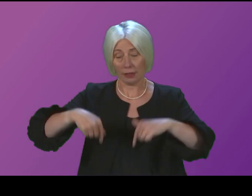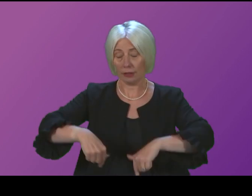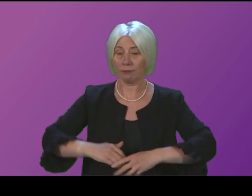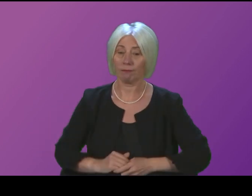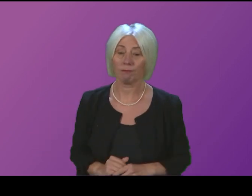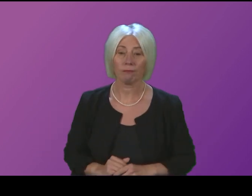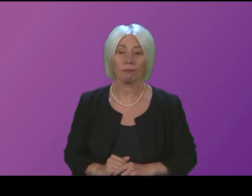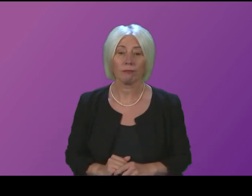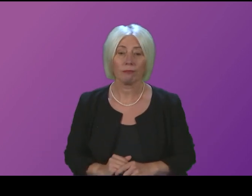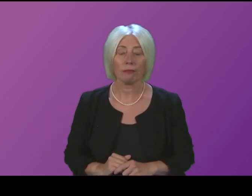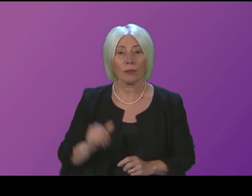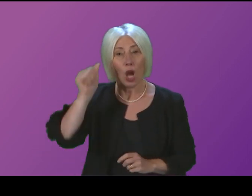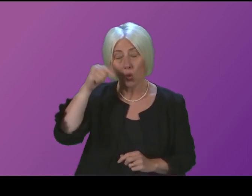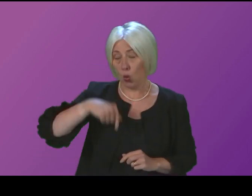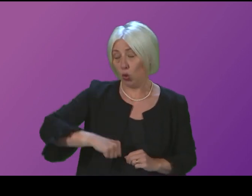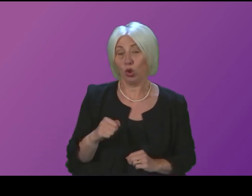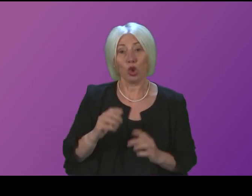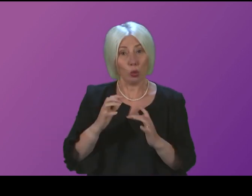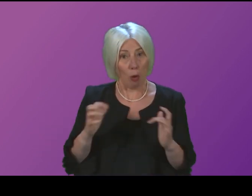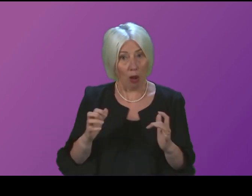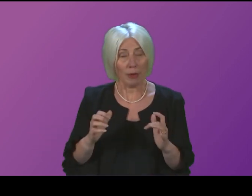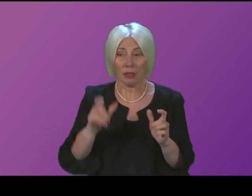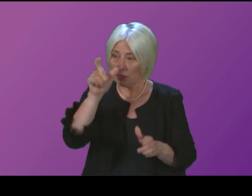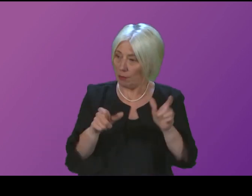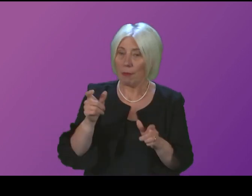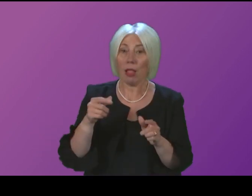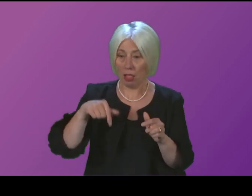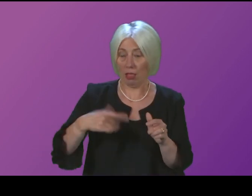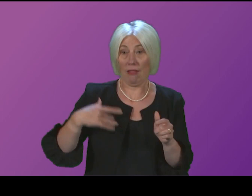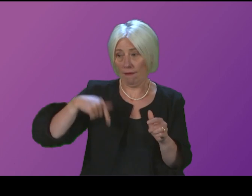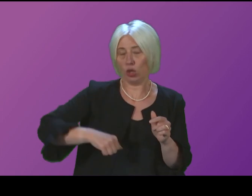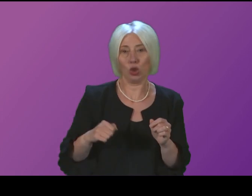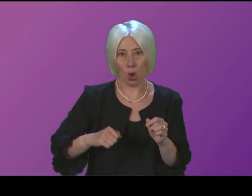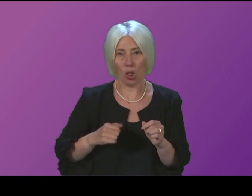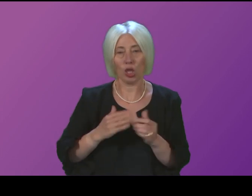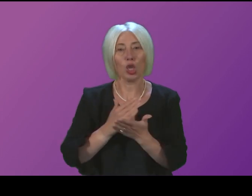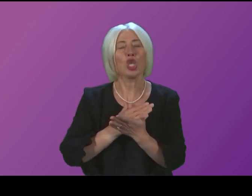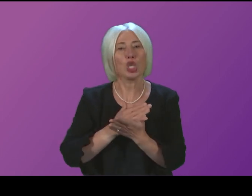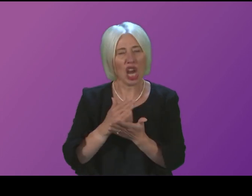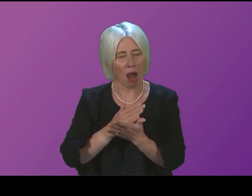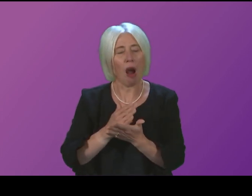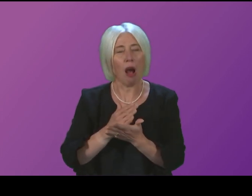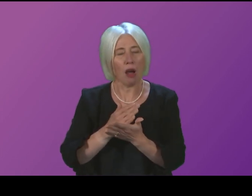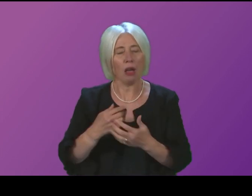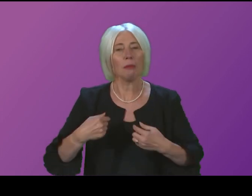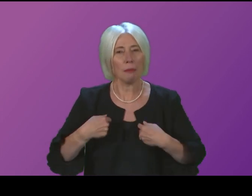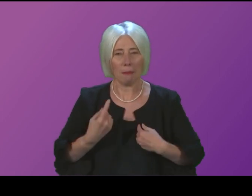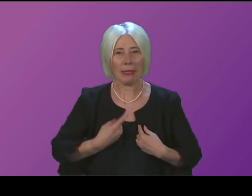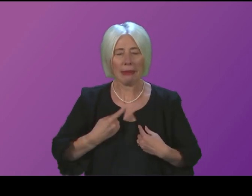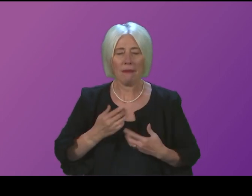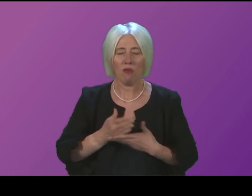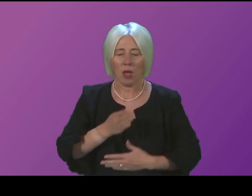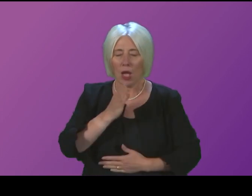I know that the Scottish Parliament and the people of Scotland share with me a profound sense of